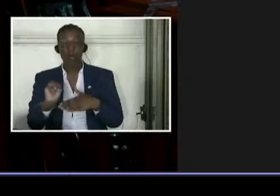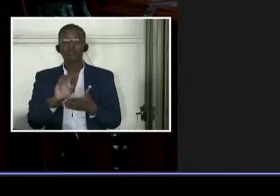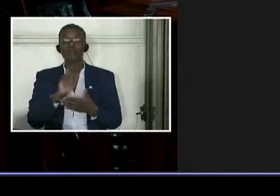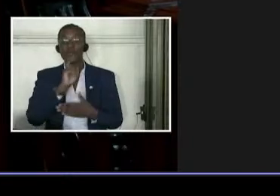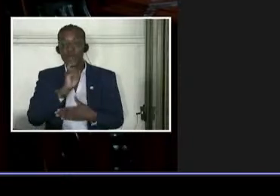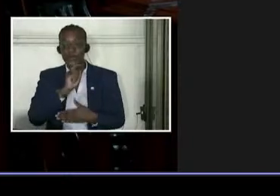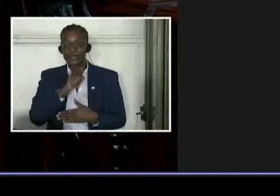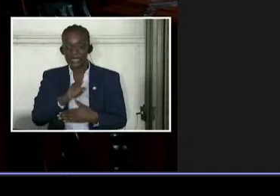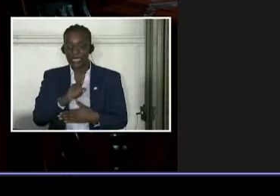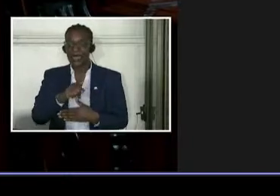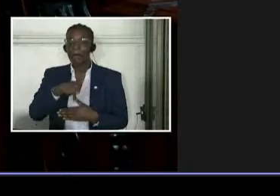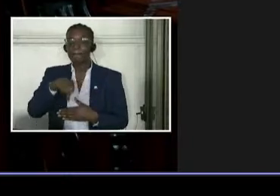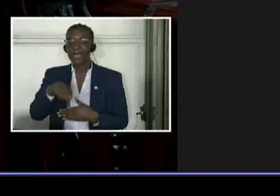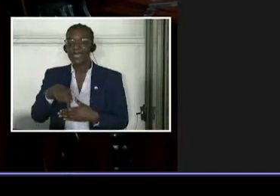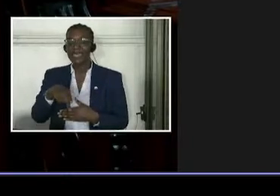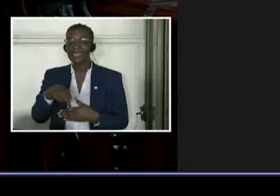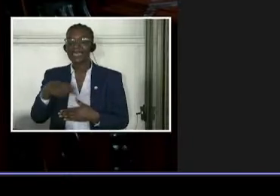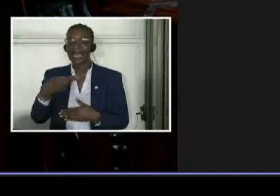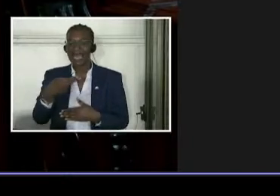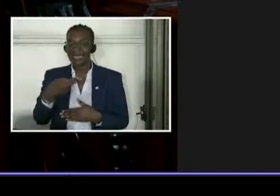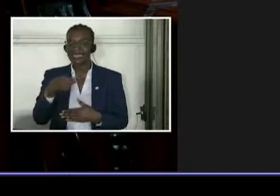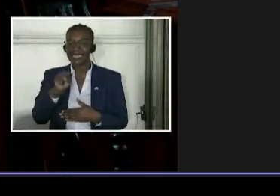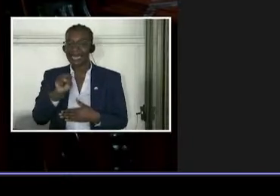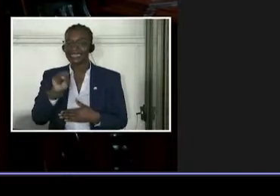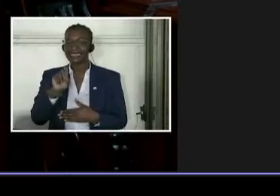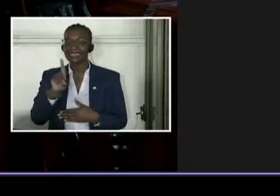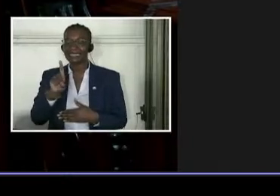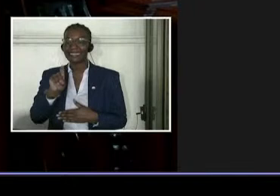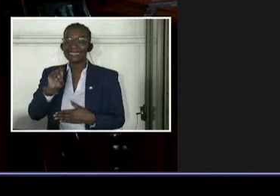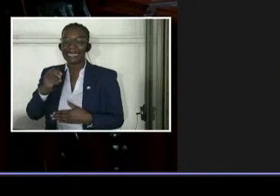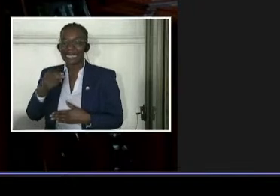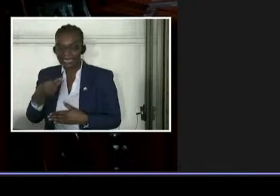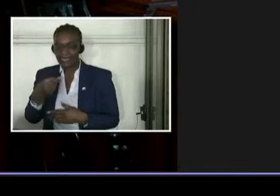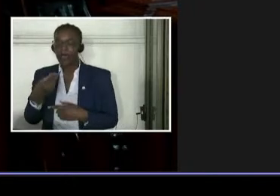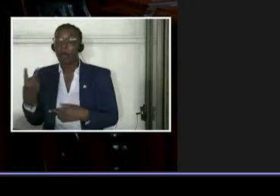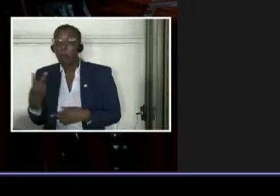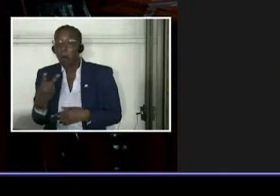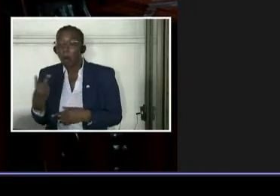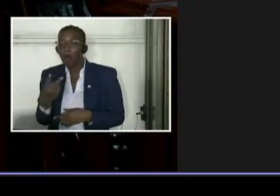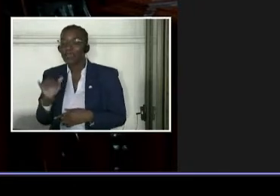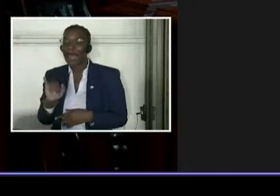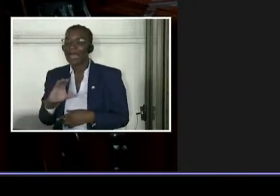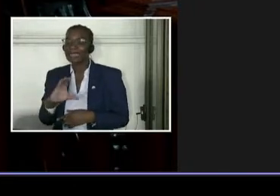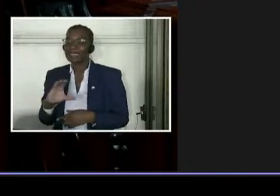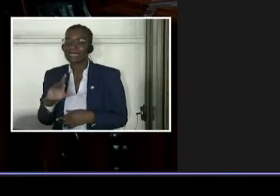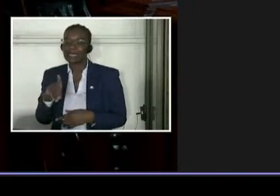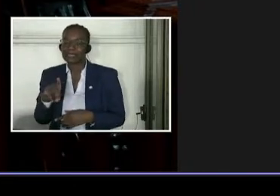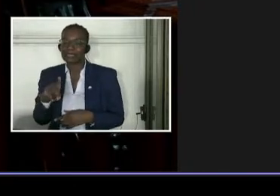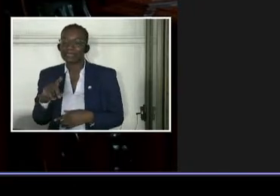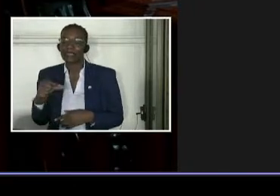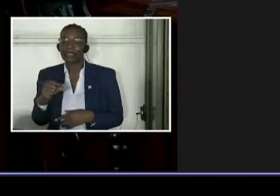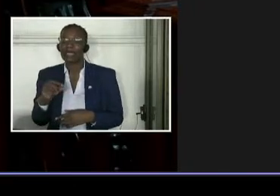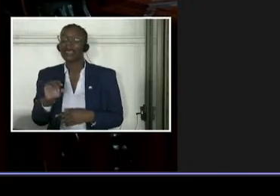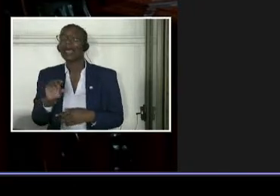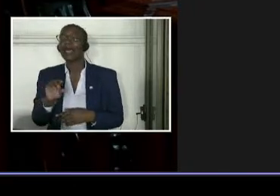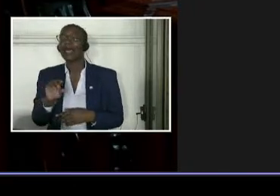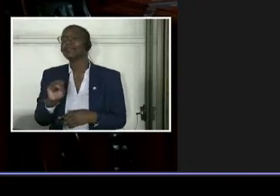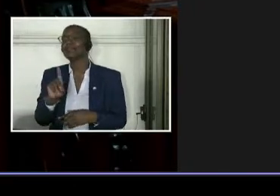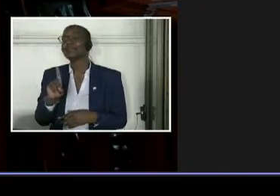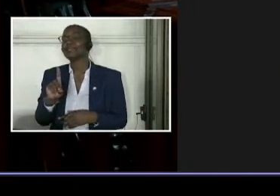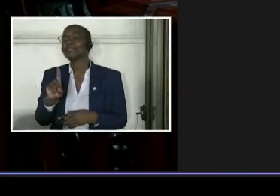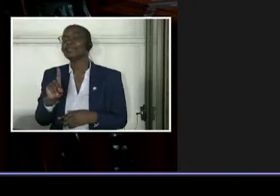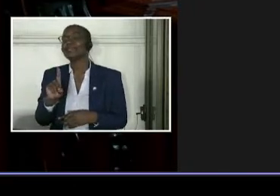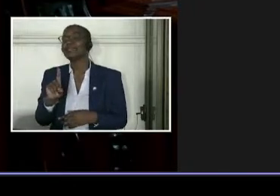spent within the PHSHDAs from both ISUPG and HSDG grants.